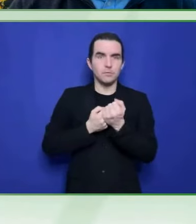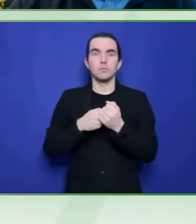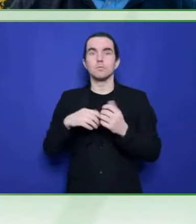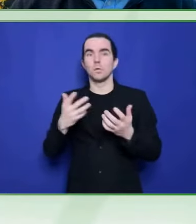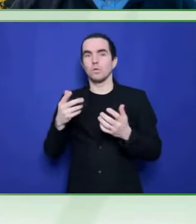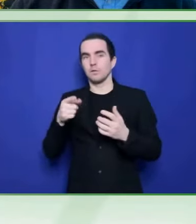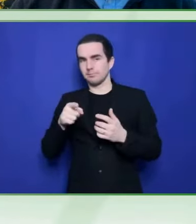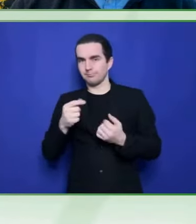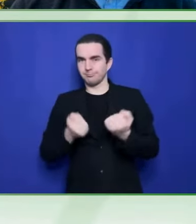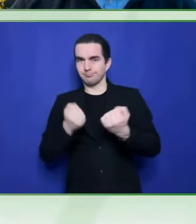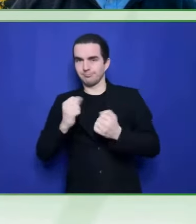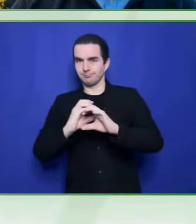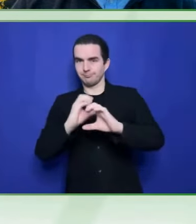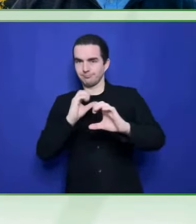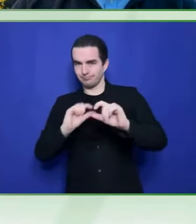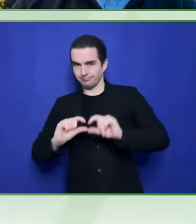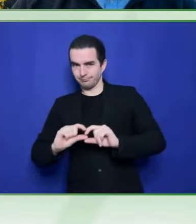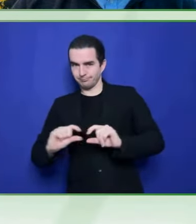and hopefully